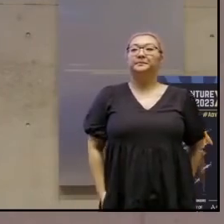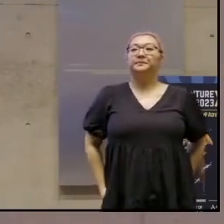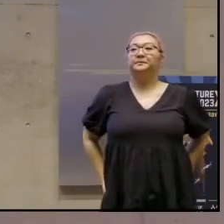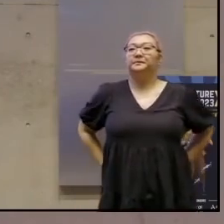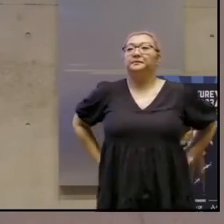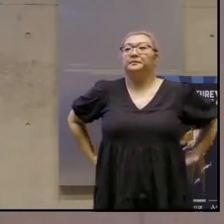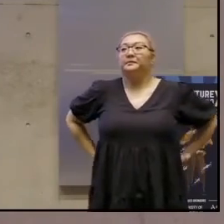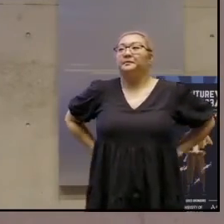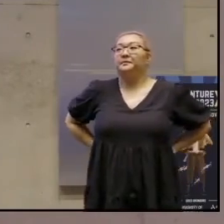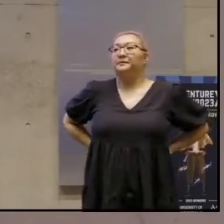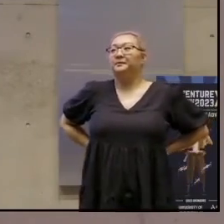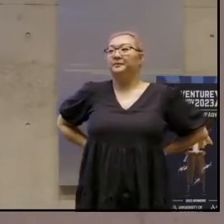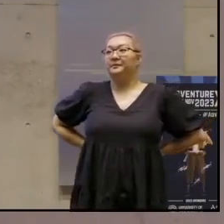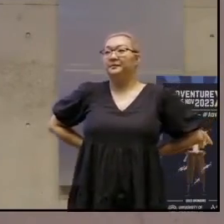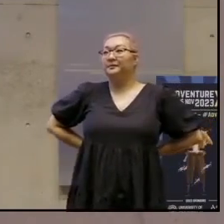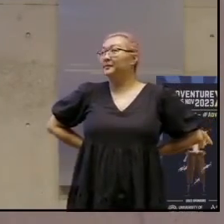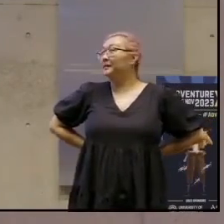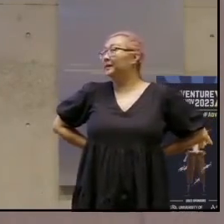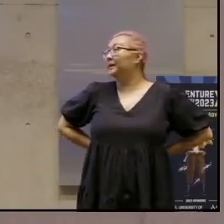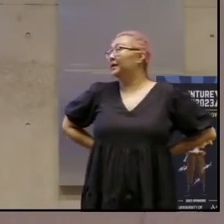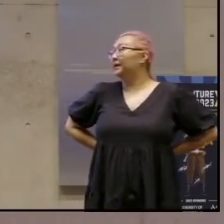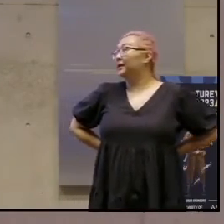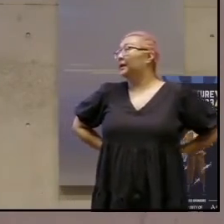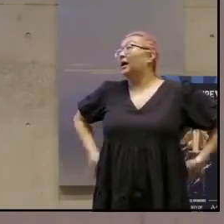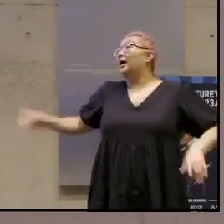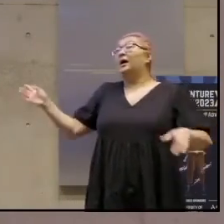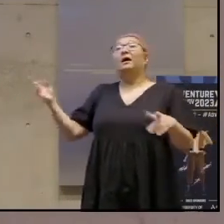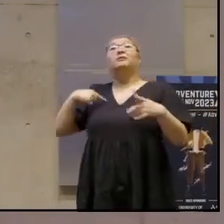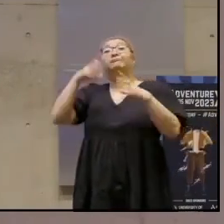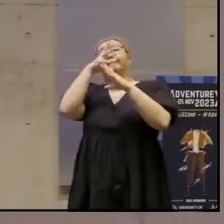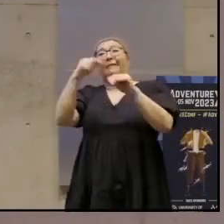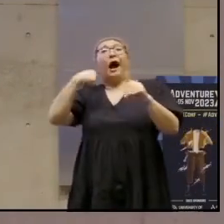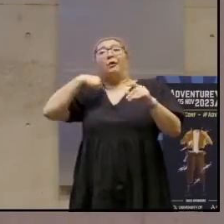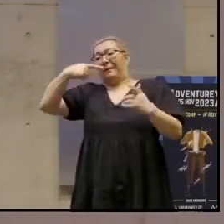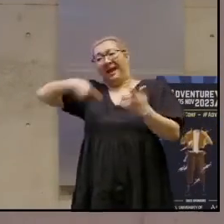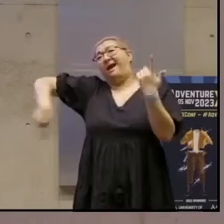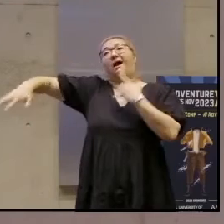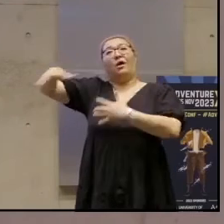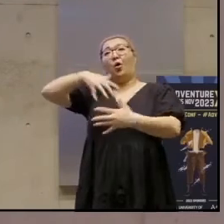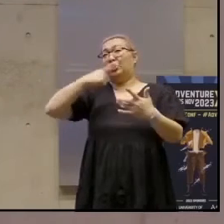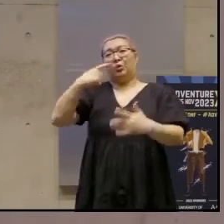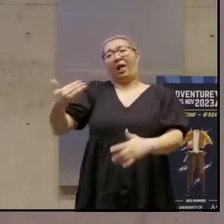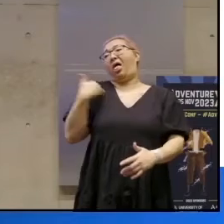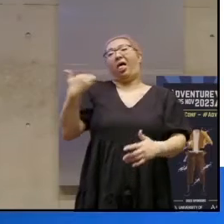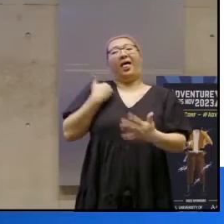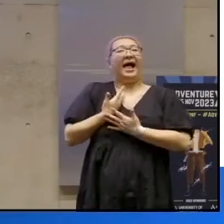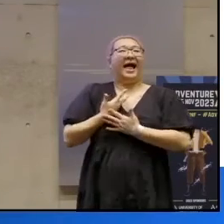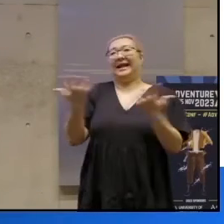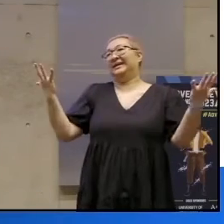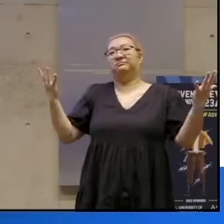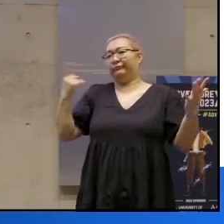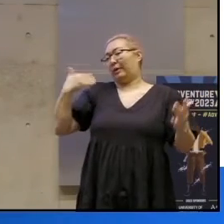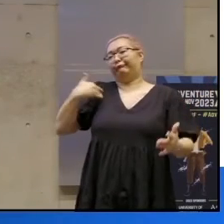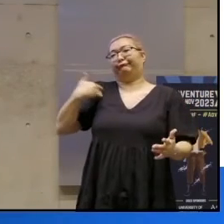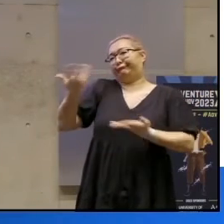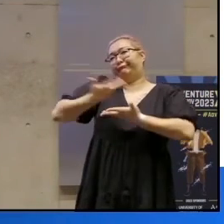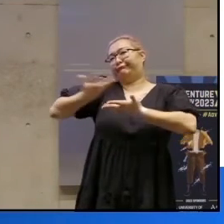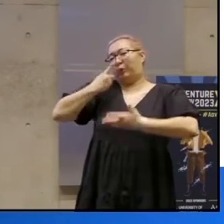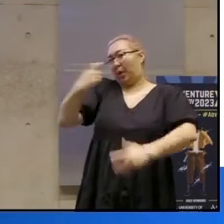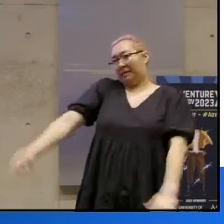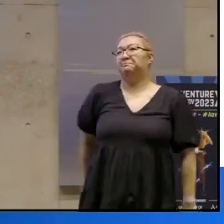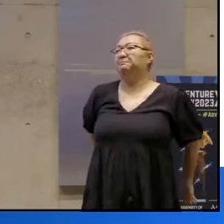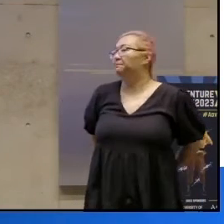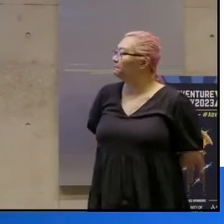afraid. I've really built this up. But seriously, I will be hanging around all day. Corner me, whatever, punch me in the face, do whatever you got to do.